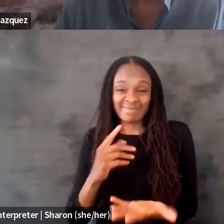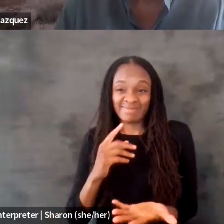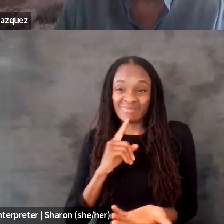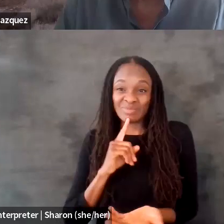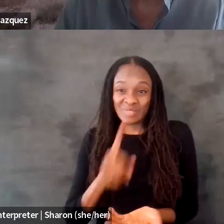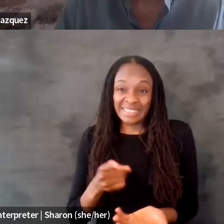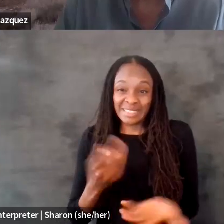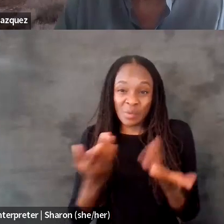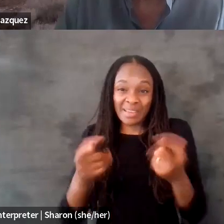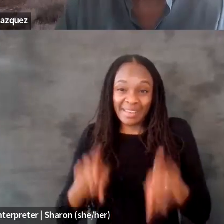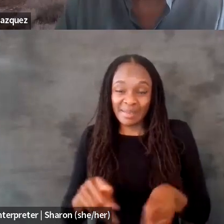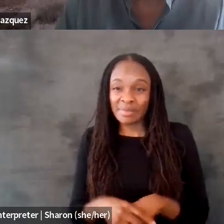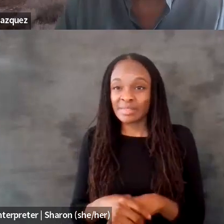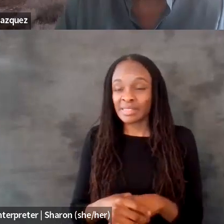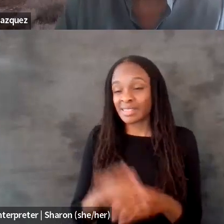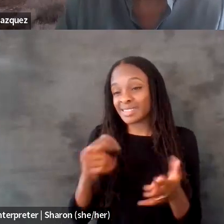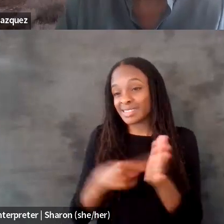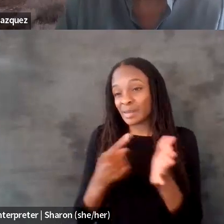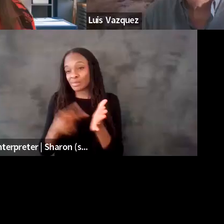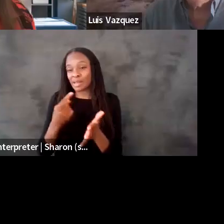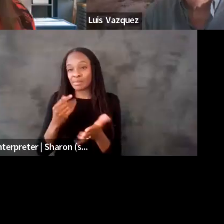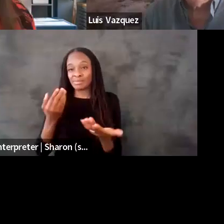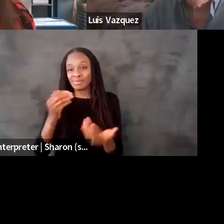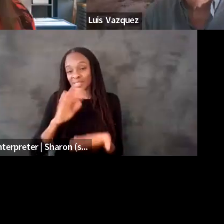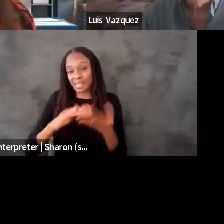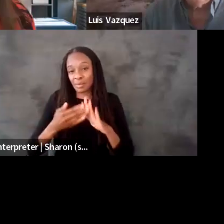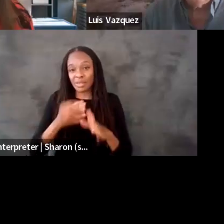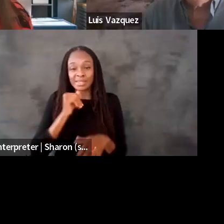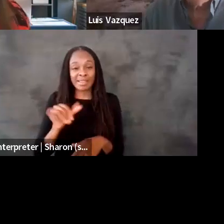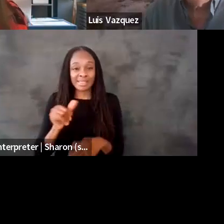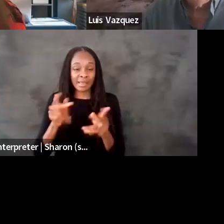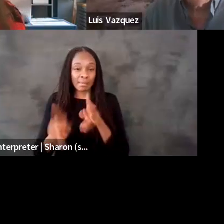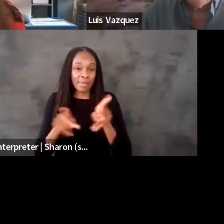that sometimes your community are not the people who are in the same city as you.